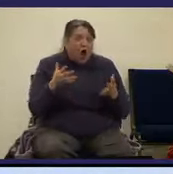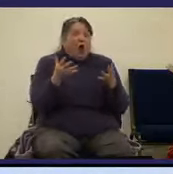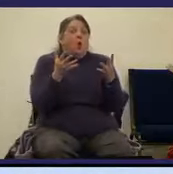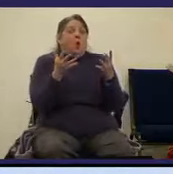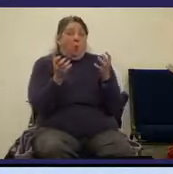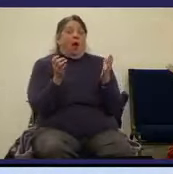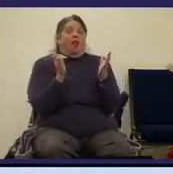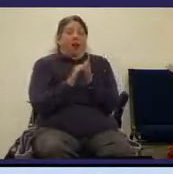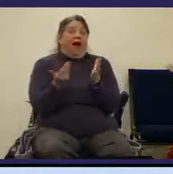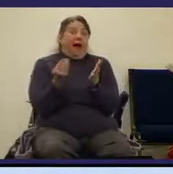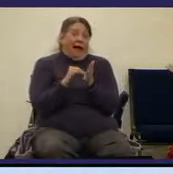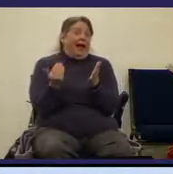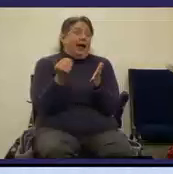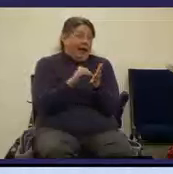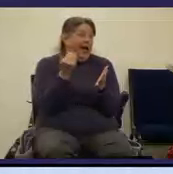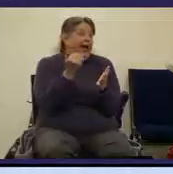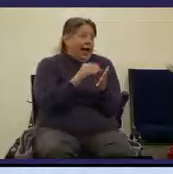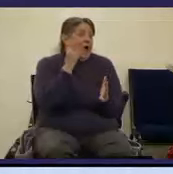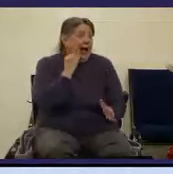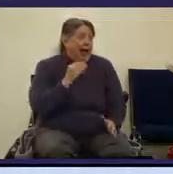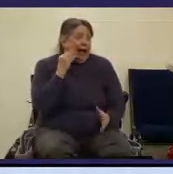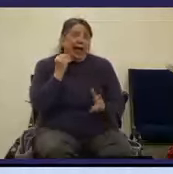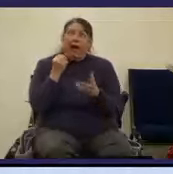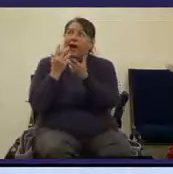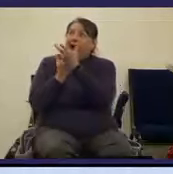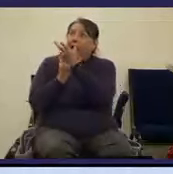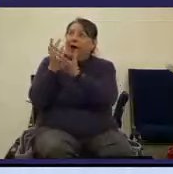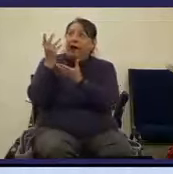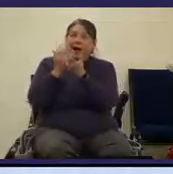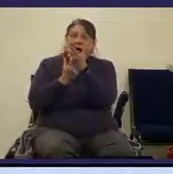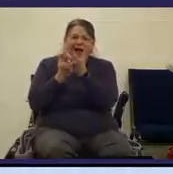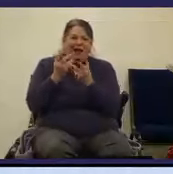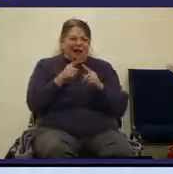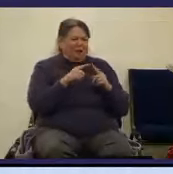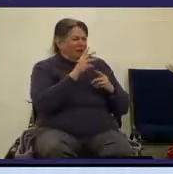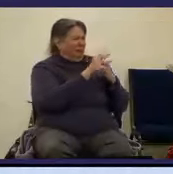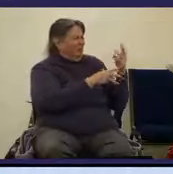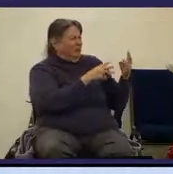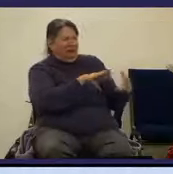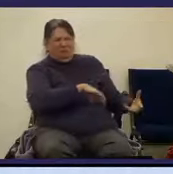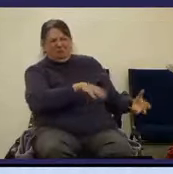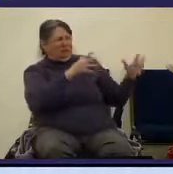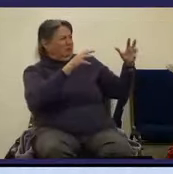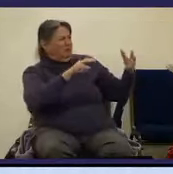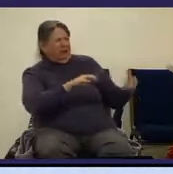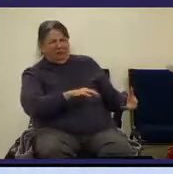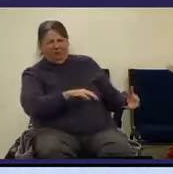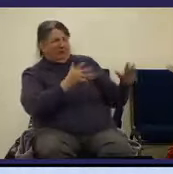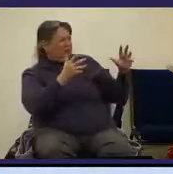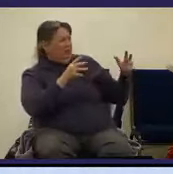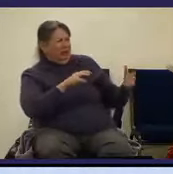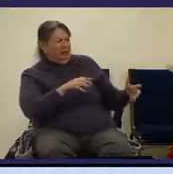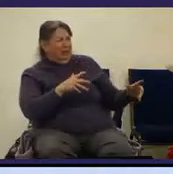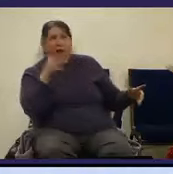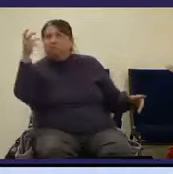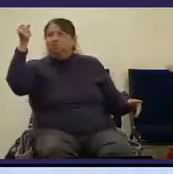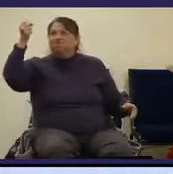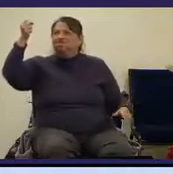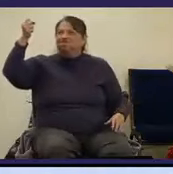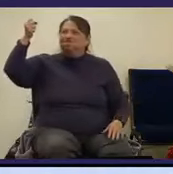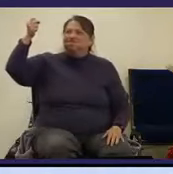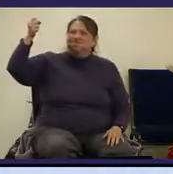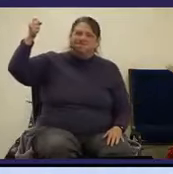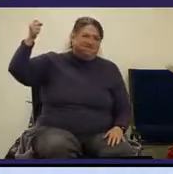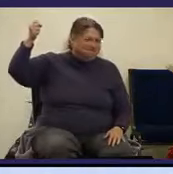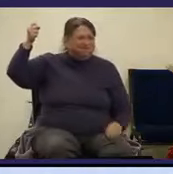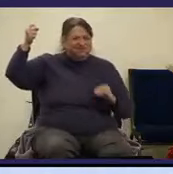like that all the time. But we live in a world and in circumstances that are designed to keep us from that.